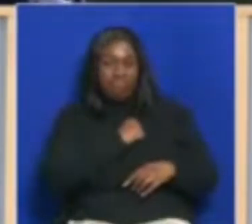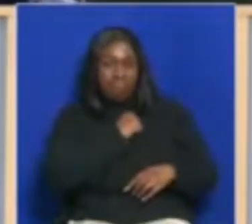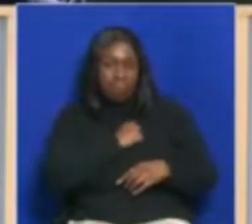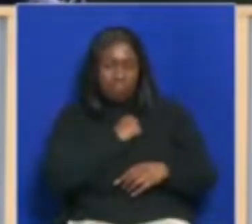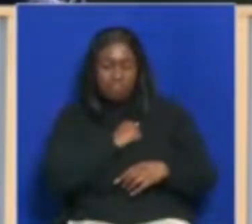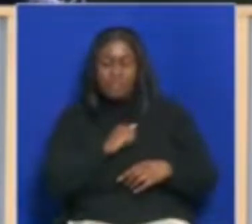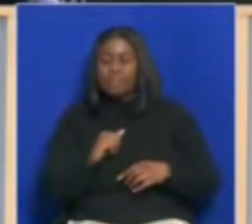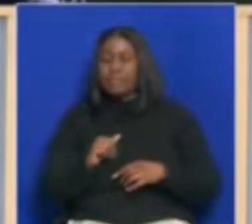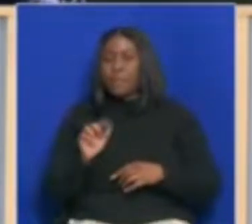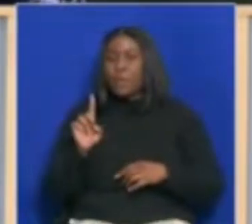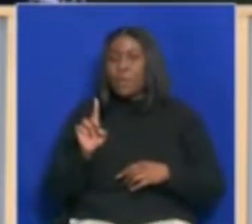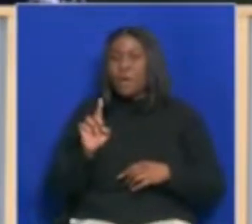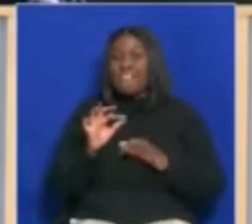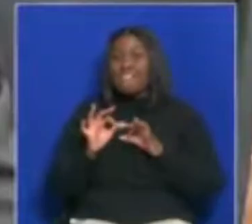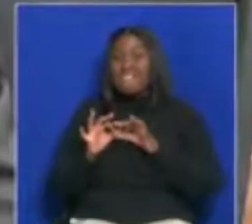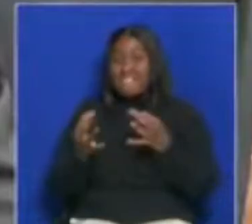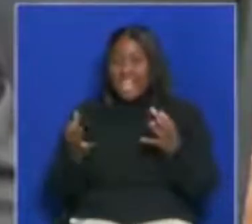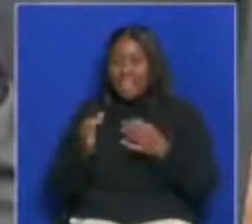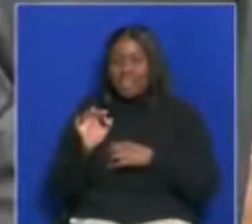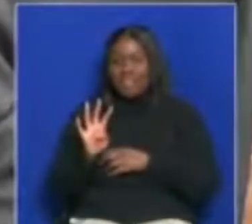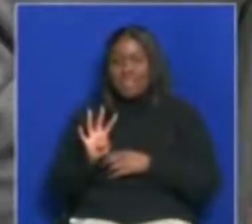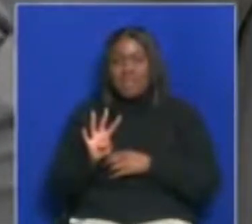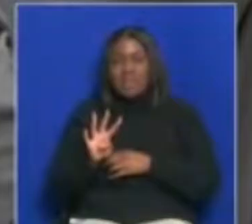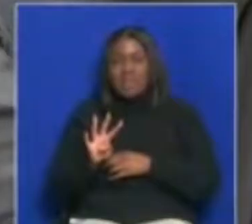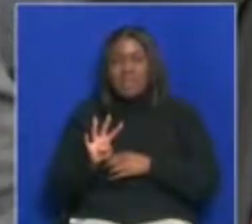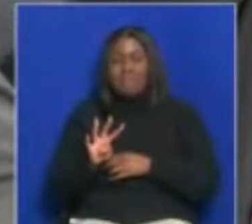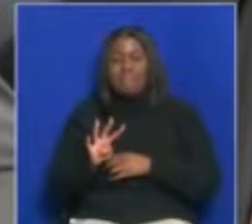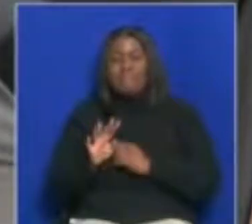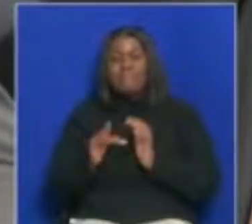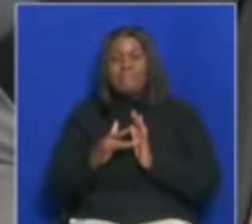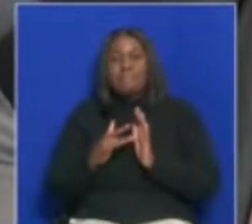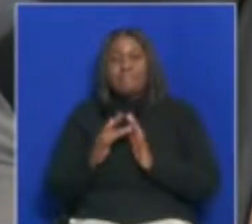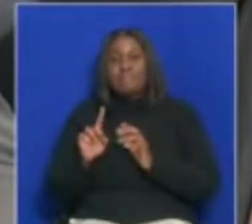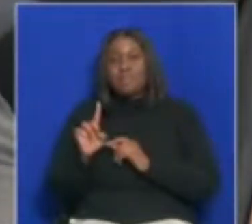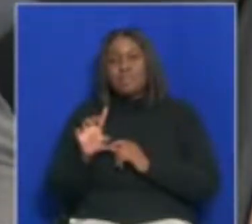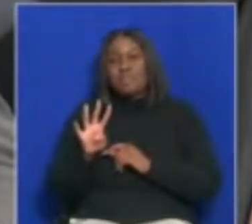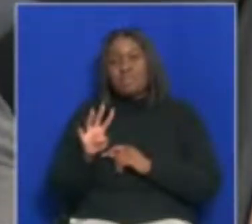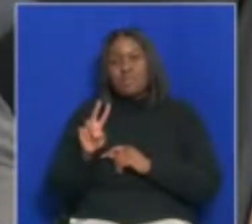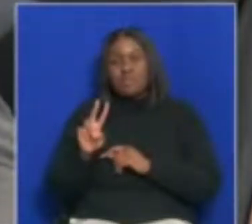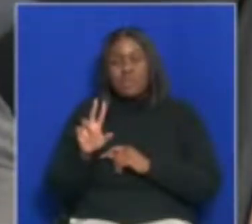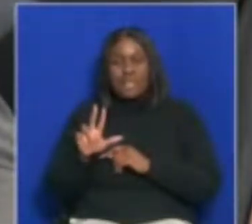4. Yeah, File what? 4, and it's 1428.